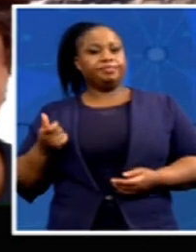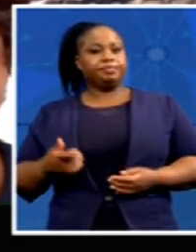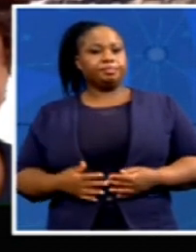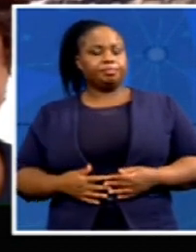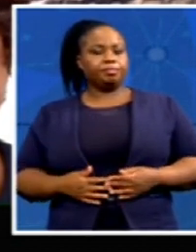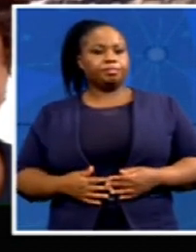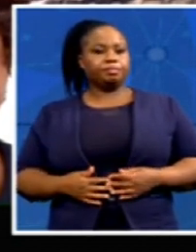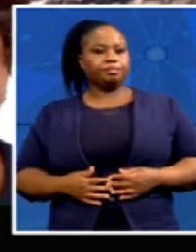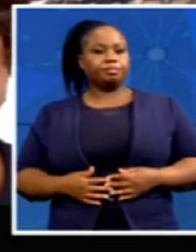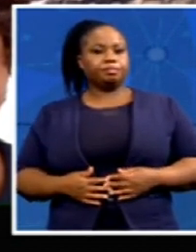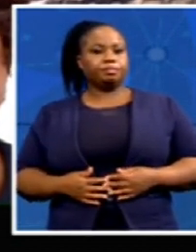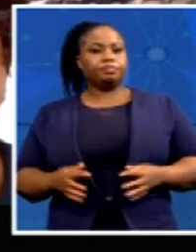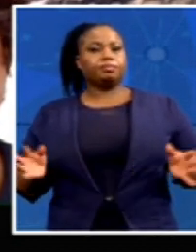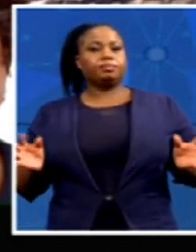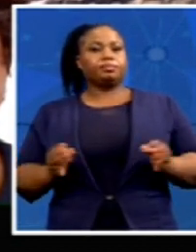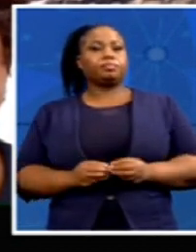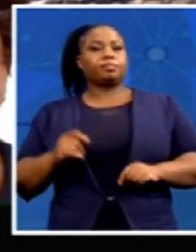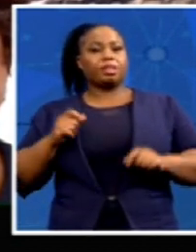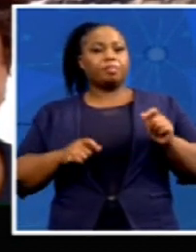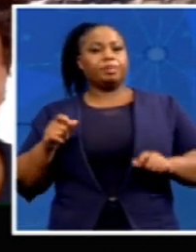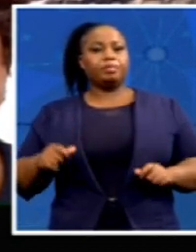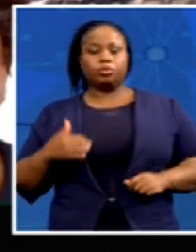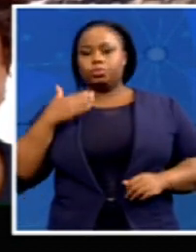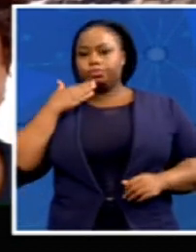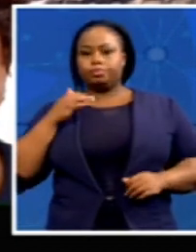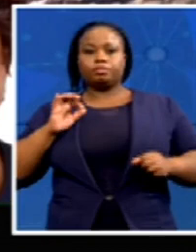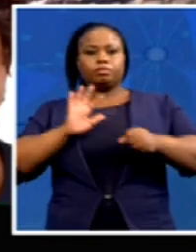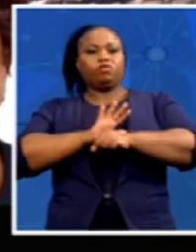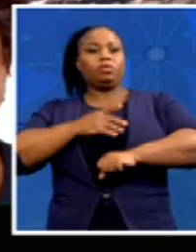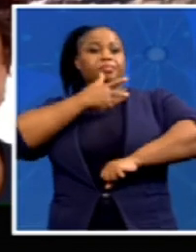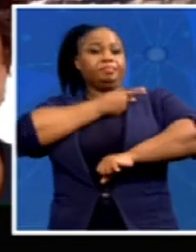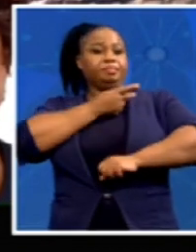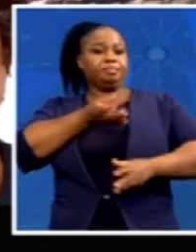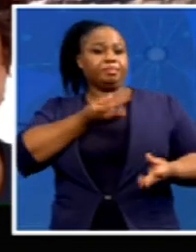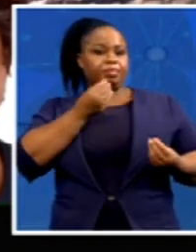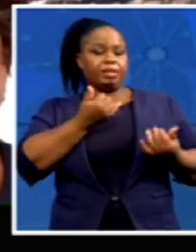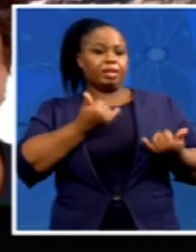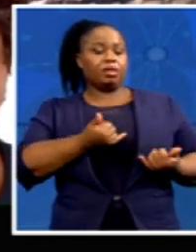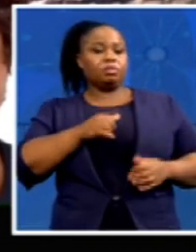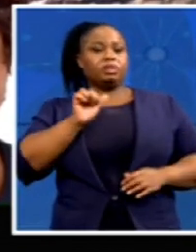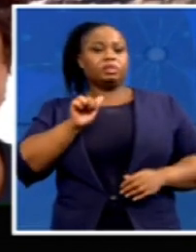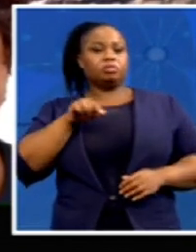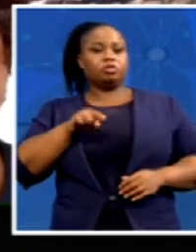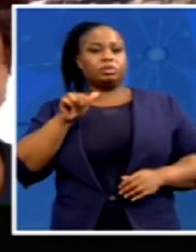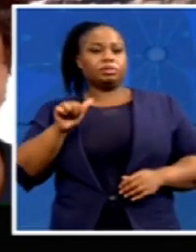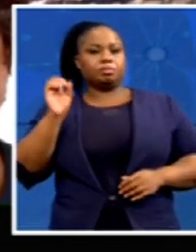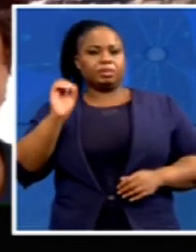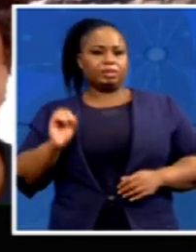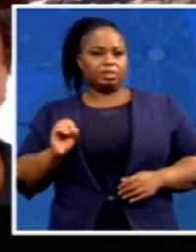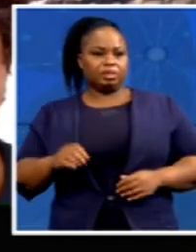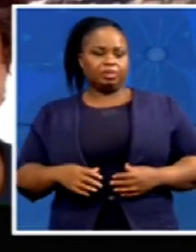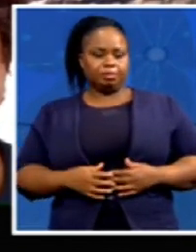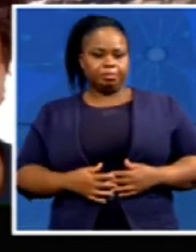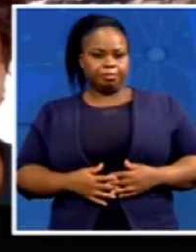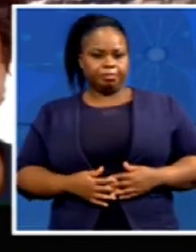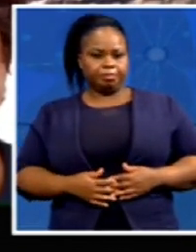that have been fully vaccinated today, stands at 6.6%, 6.6%.